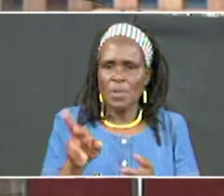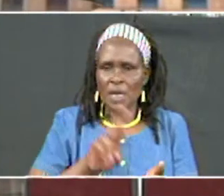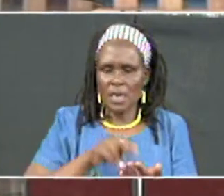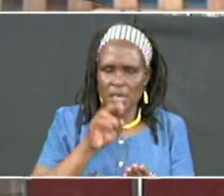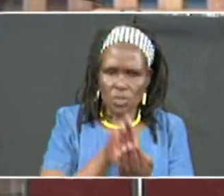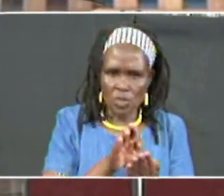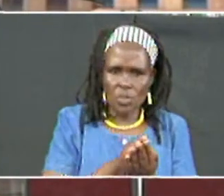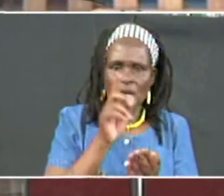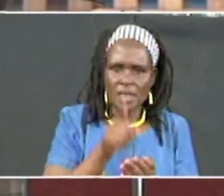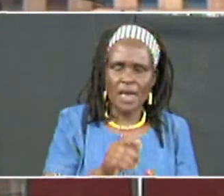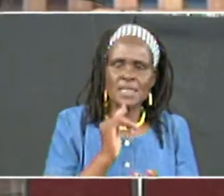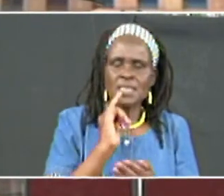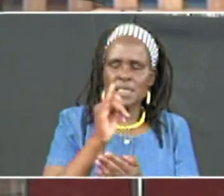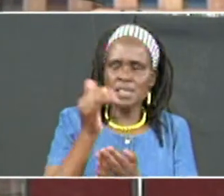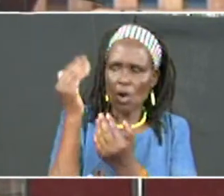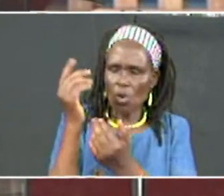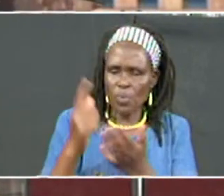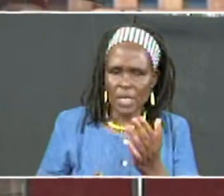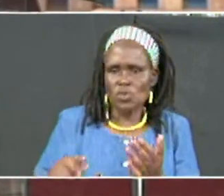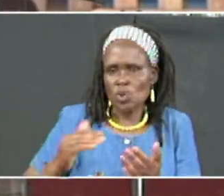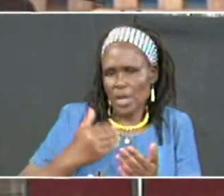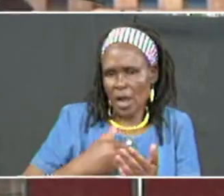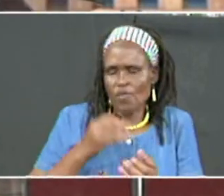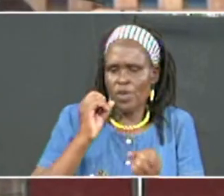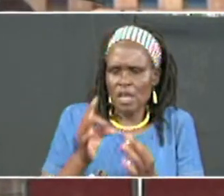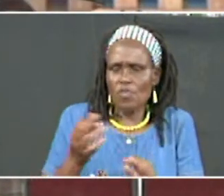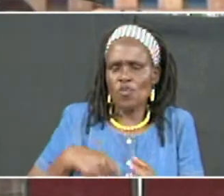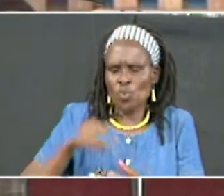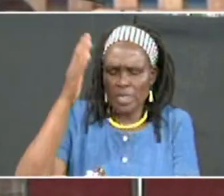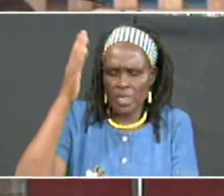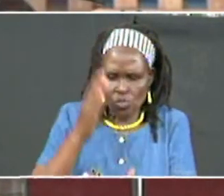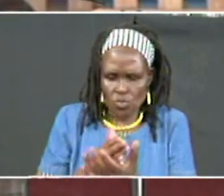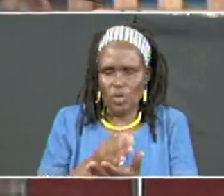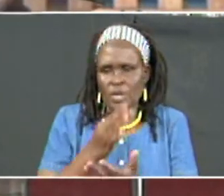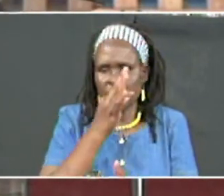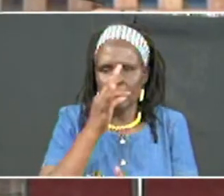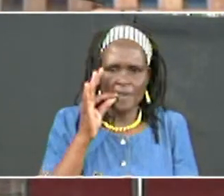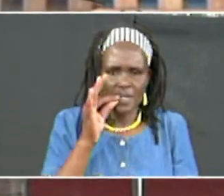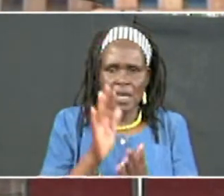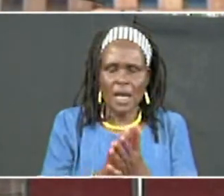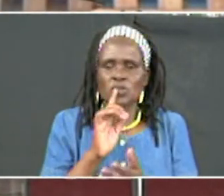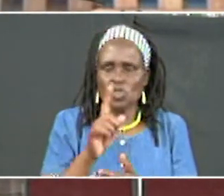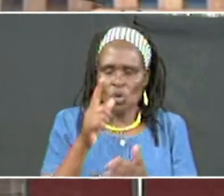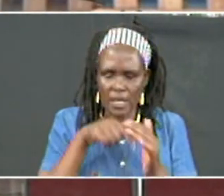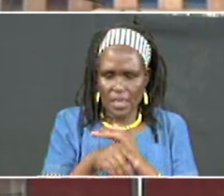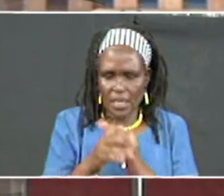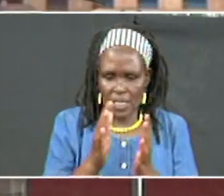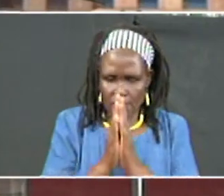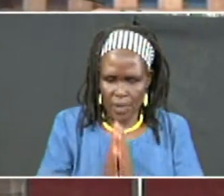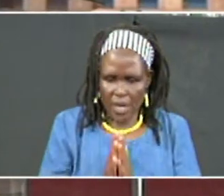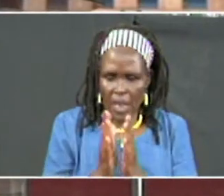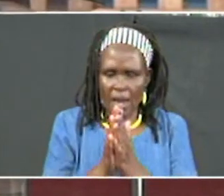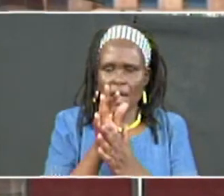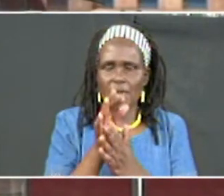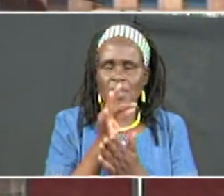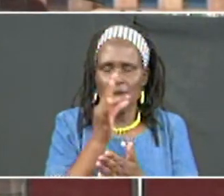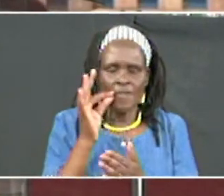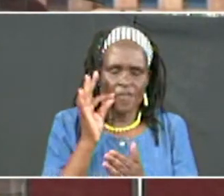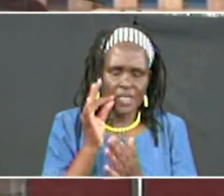the hope that we have if we truly fast. And so in this prayer and fasting season, I